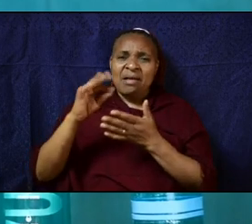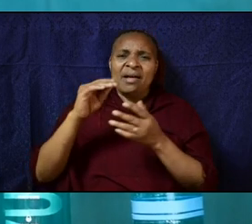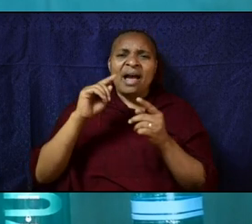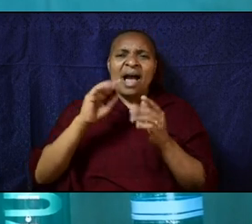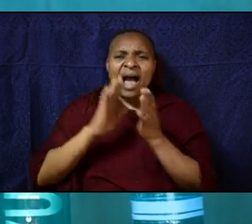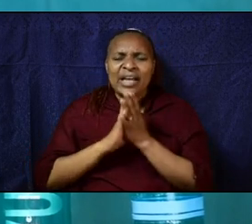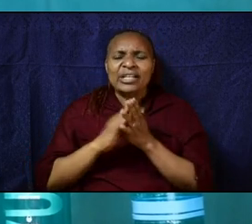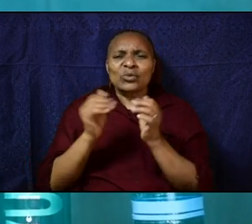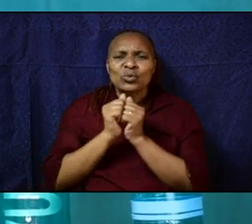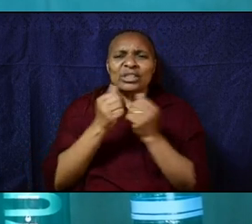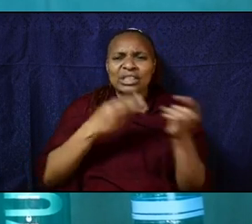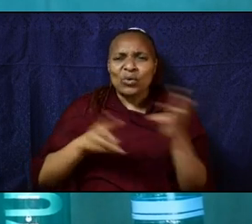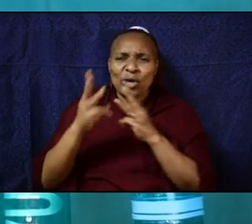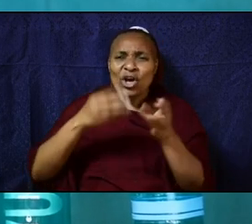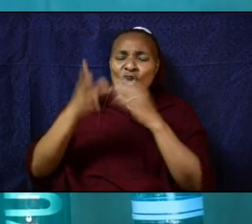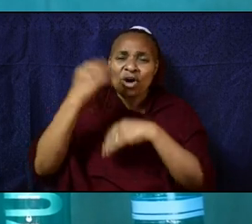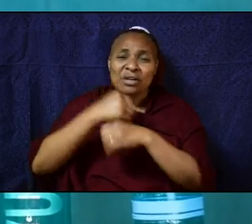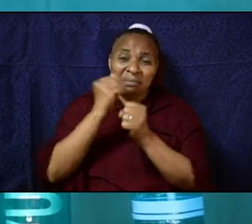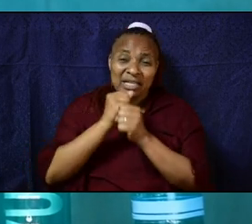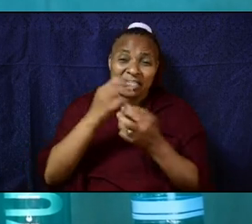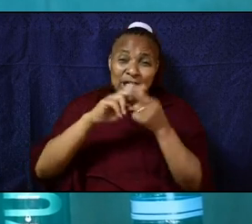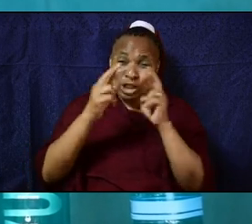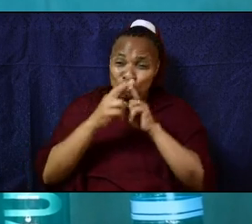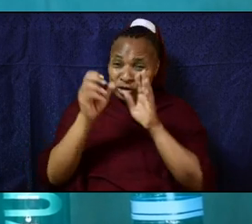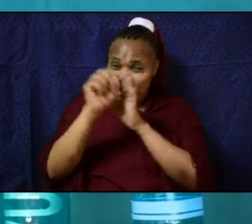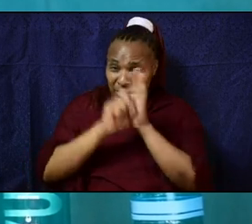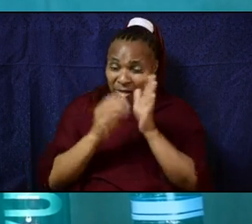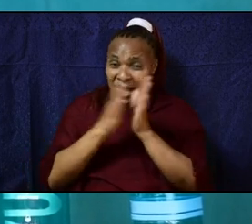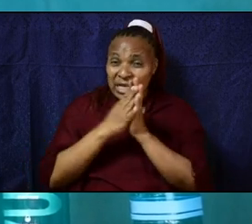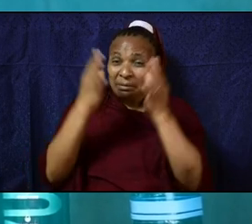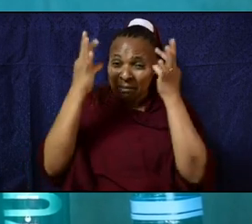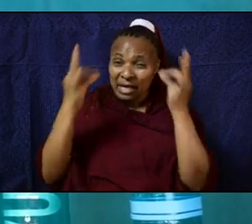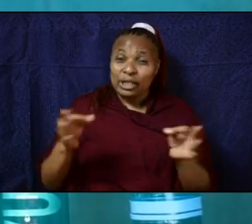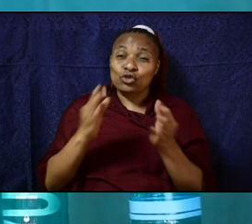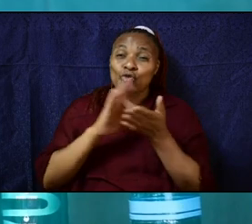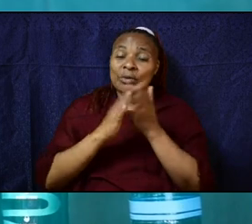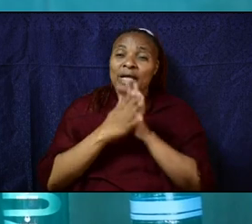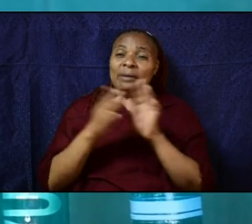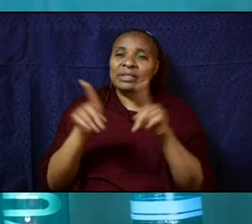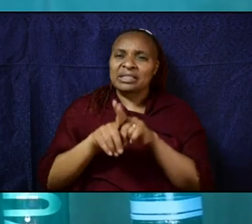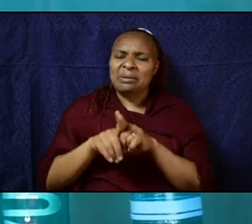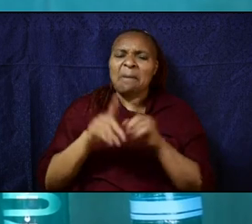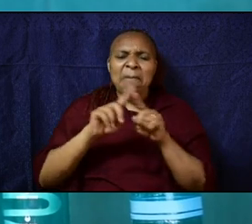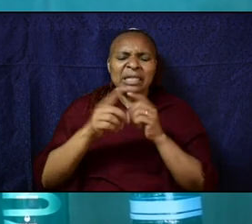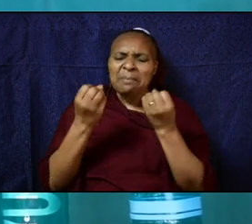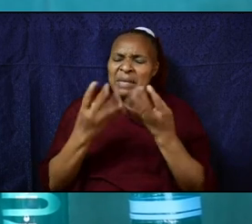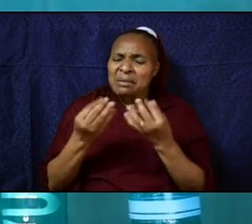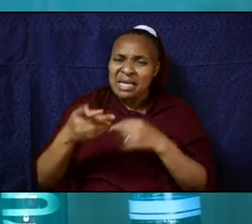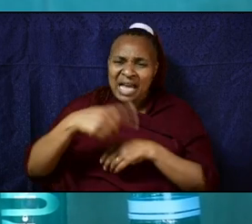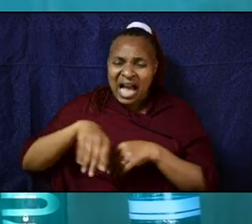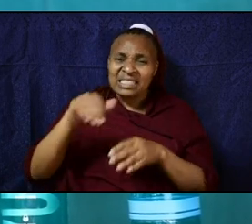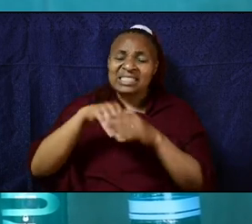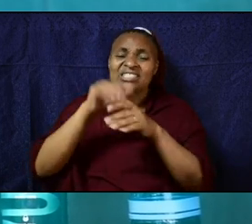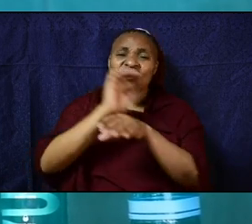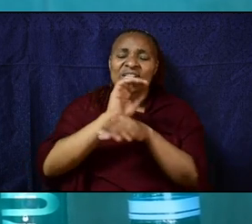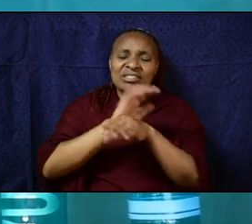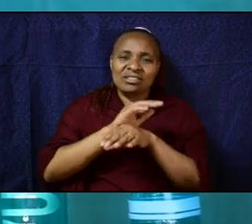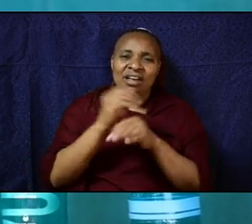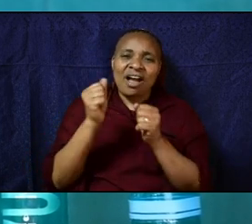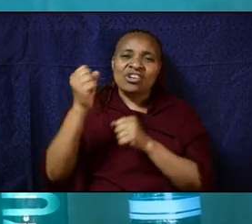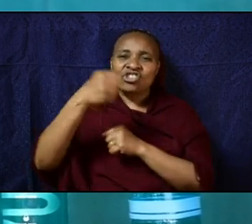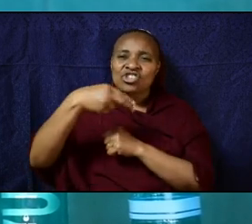meant the relationships and love and marriage to be like. And that's why you find most of us in church actually have a